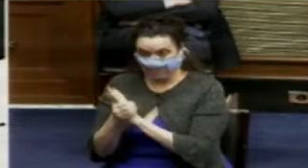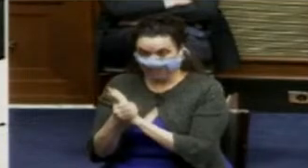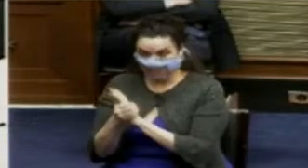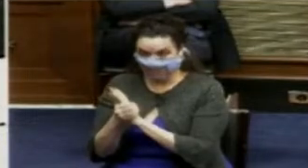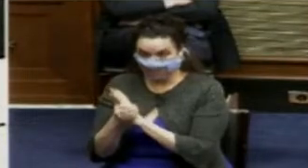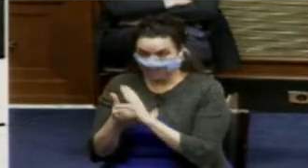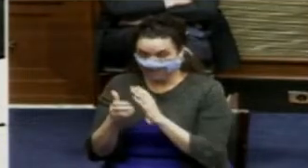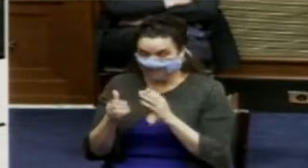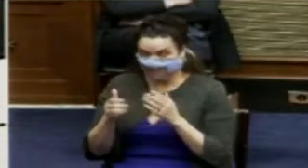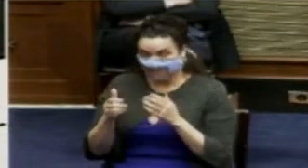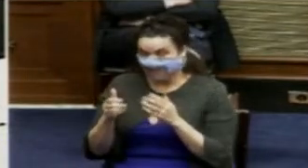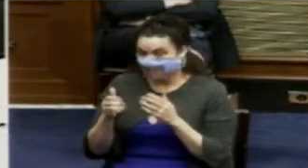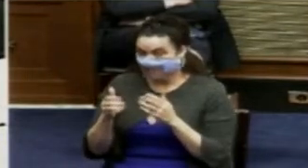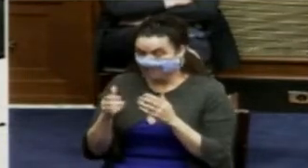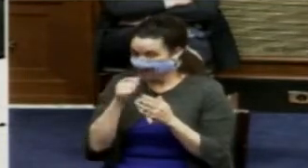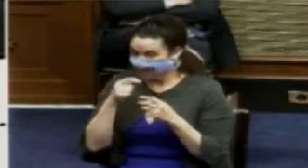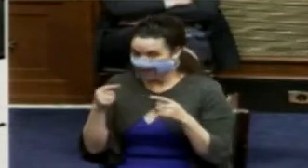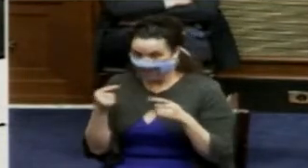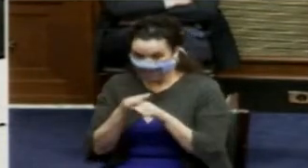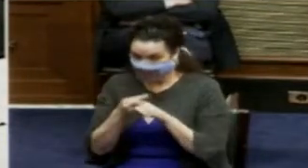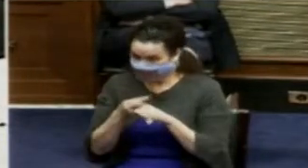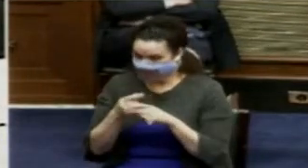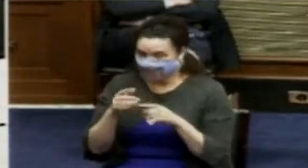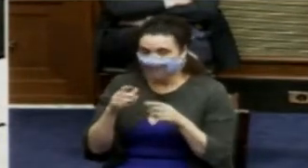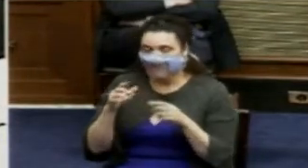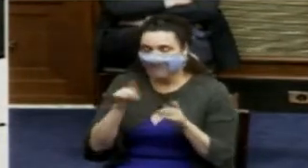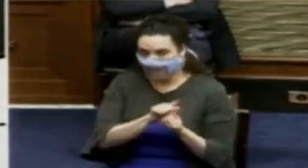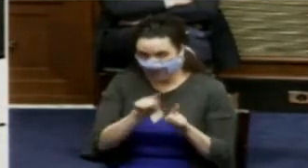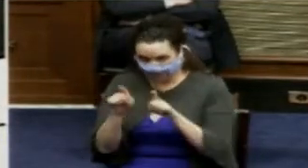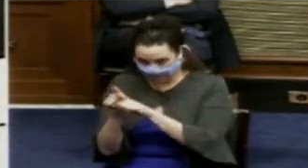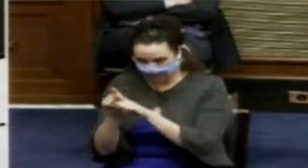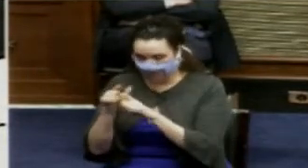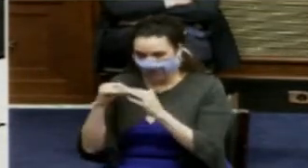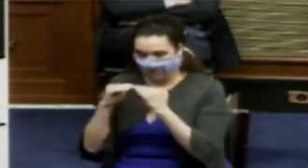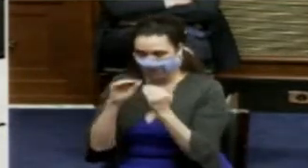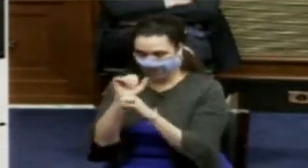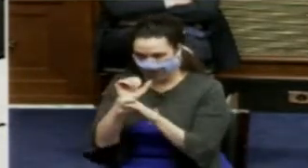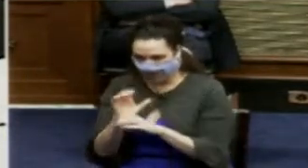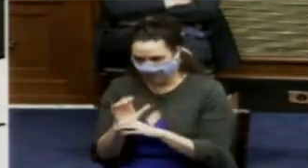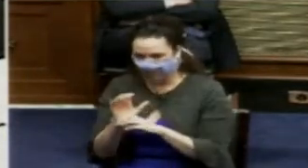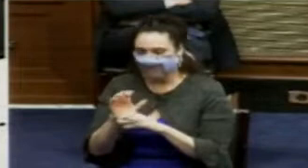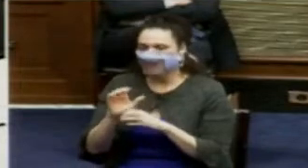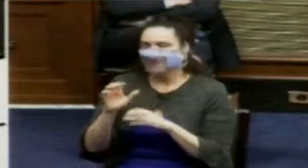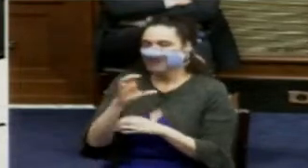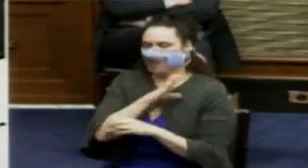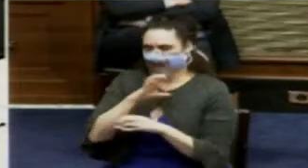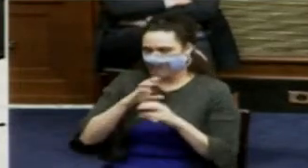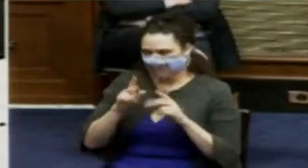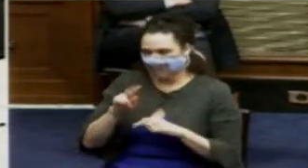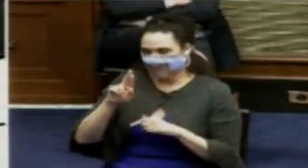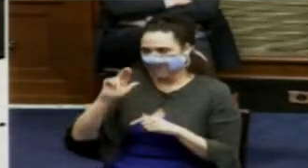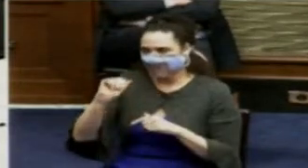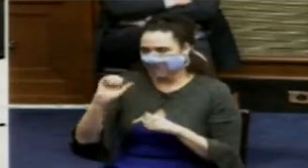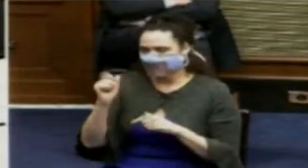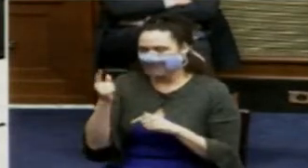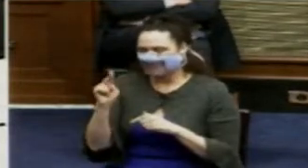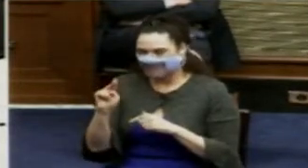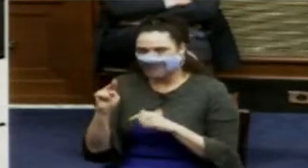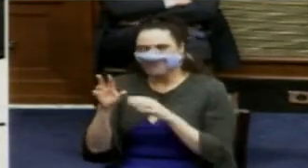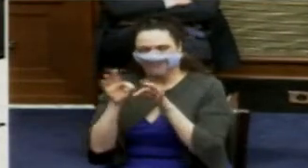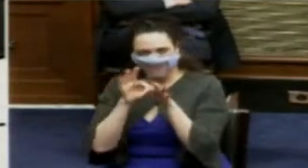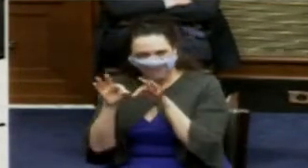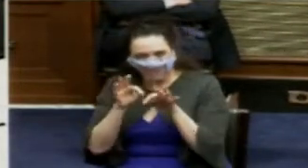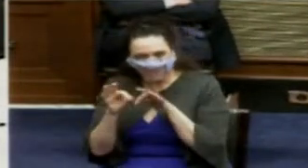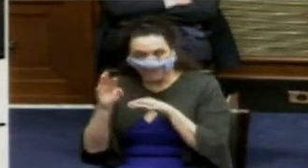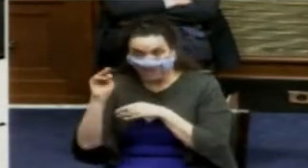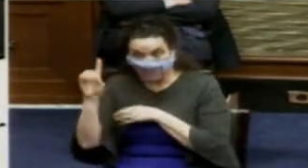colleague, Congressman Raskin, in our last hearing, squarely dealt with the issues of Maryland's interest,